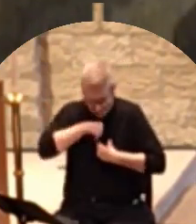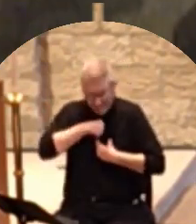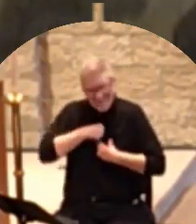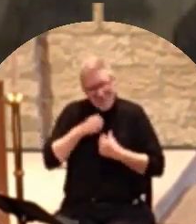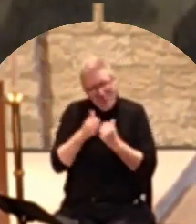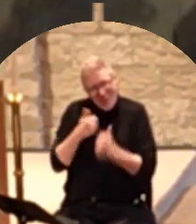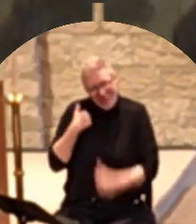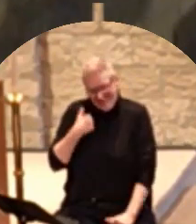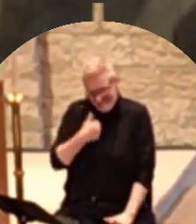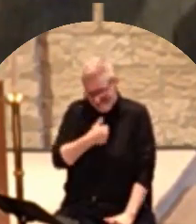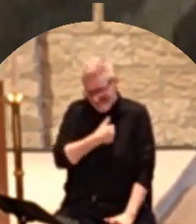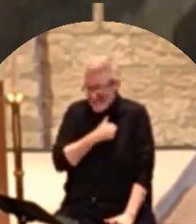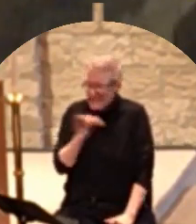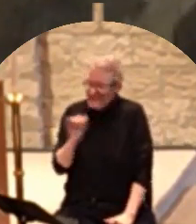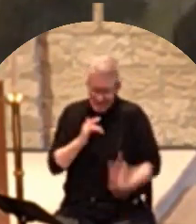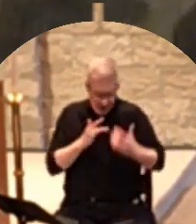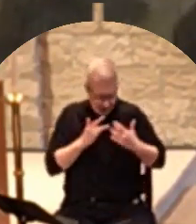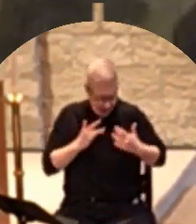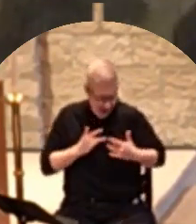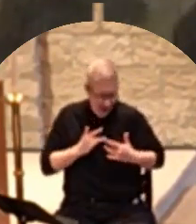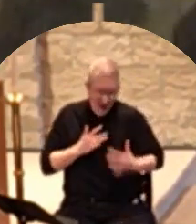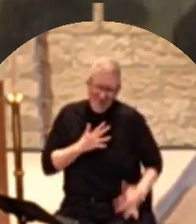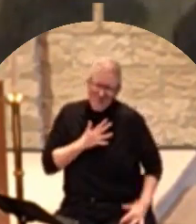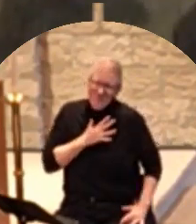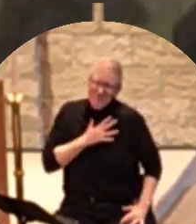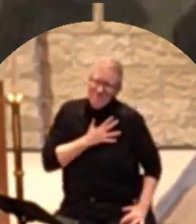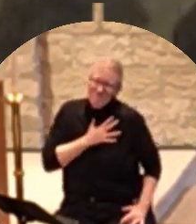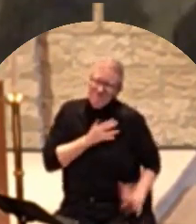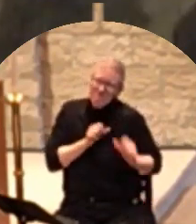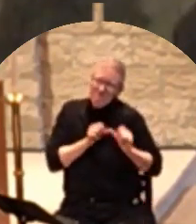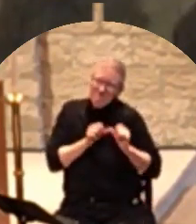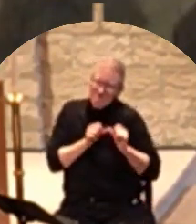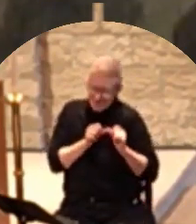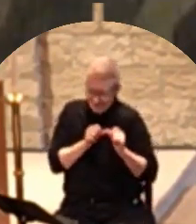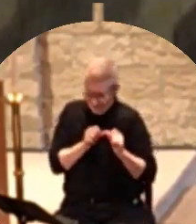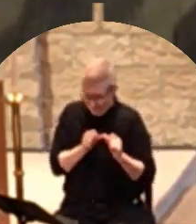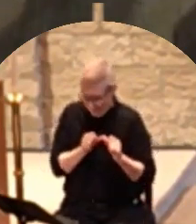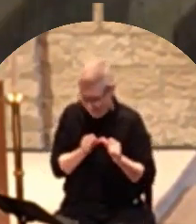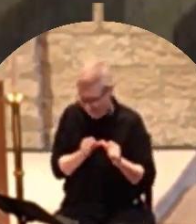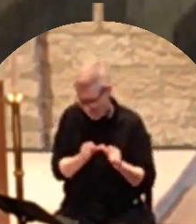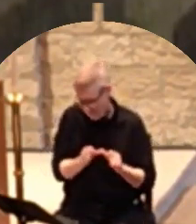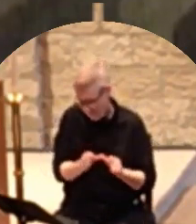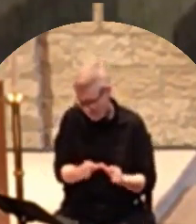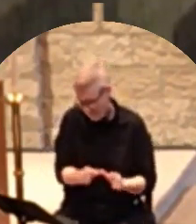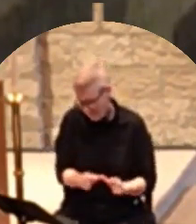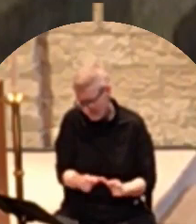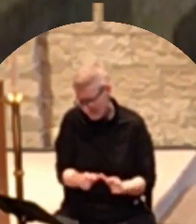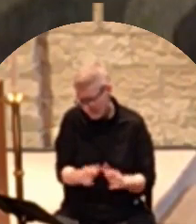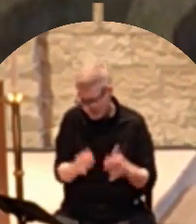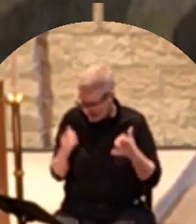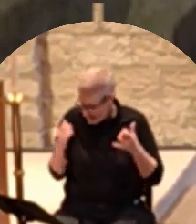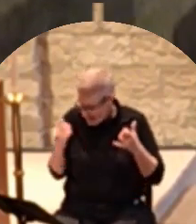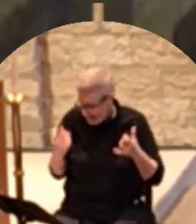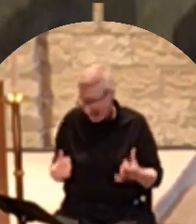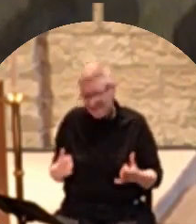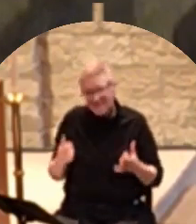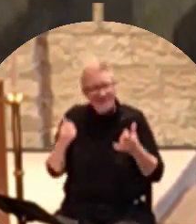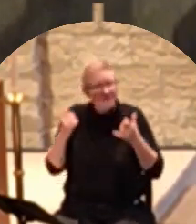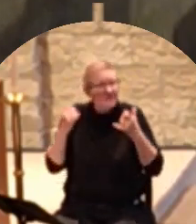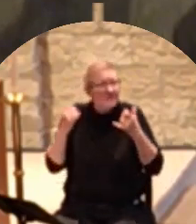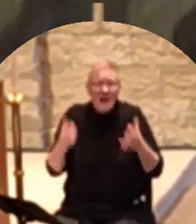a handprint on my heart. And now, whatever way that our